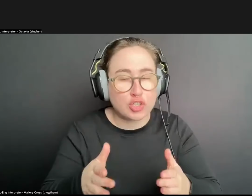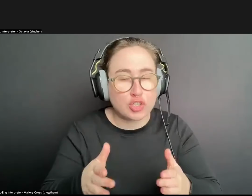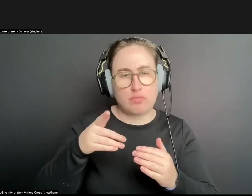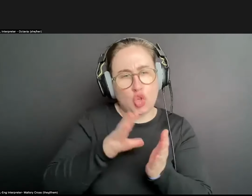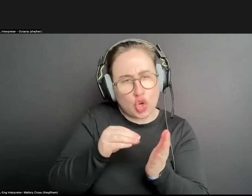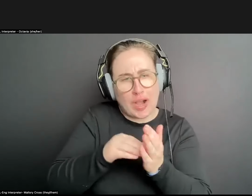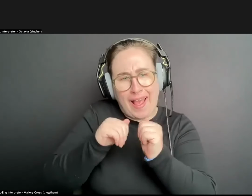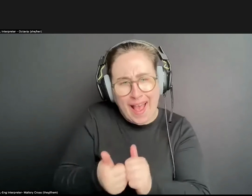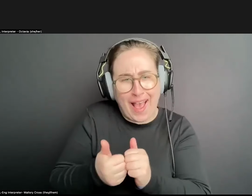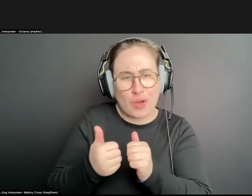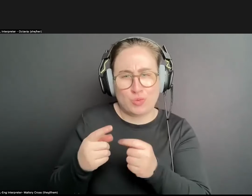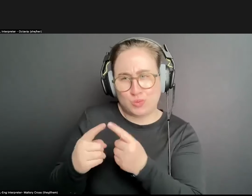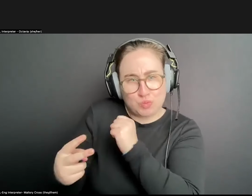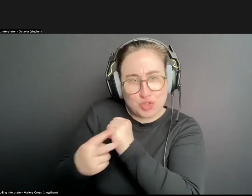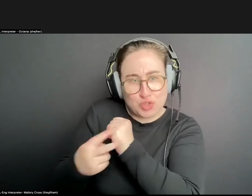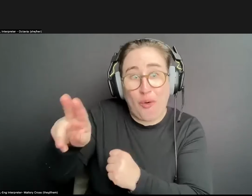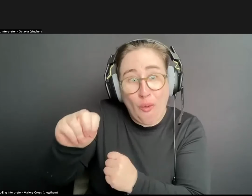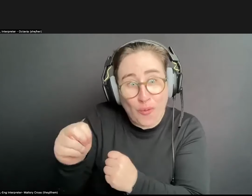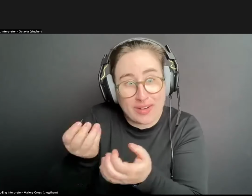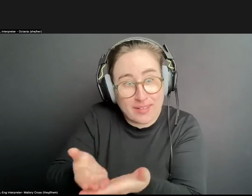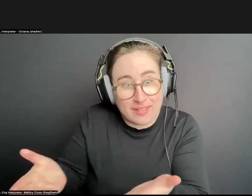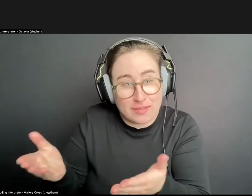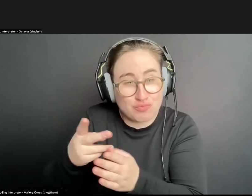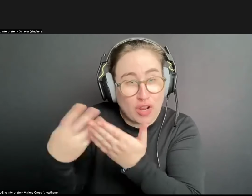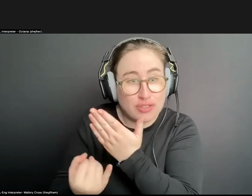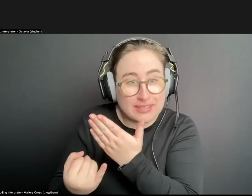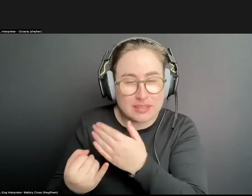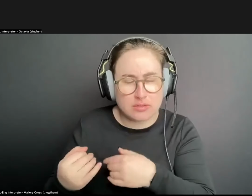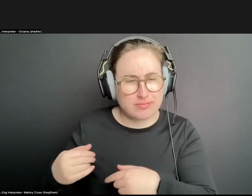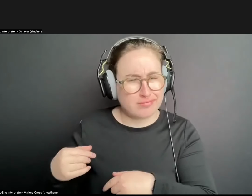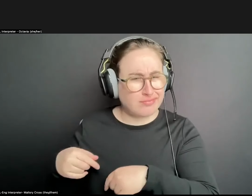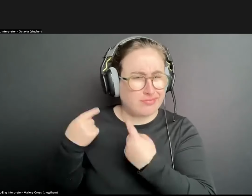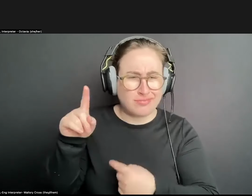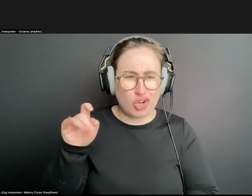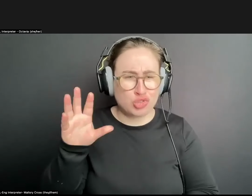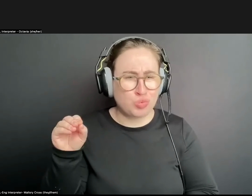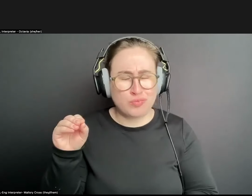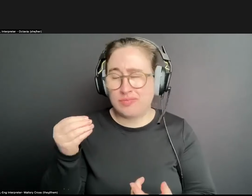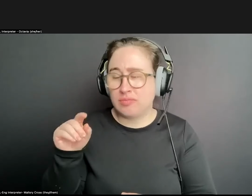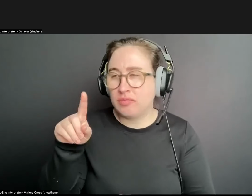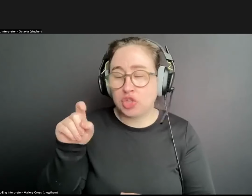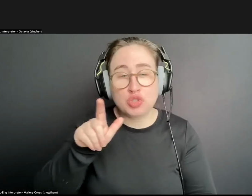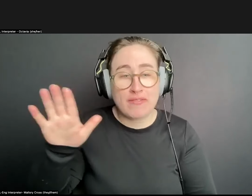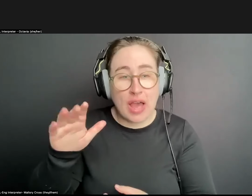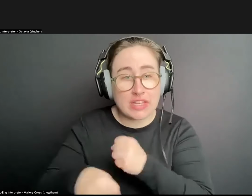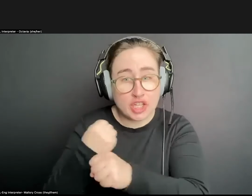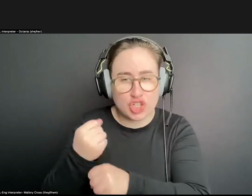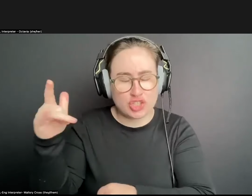to help them preserve their own material, since so much of the last 125 years is gone